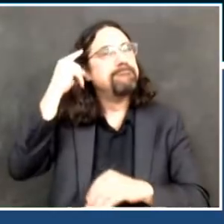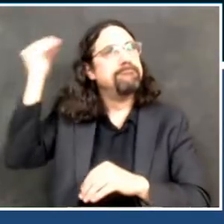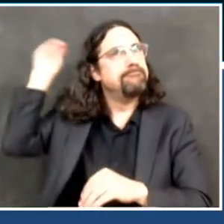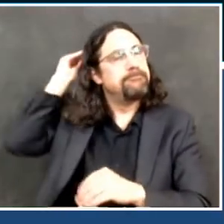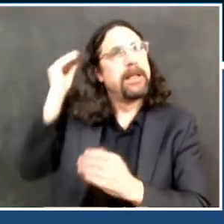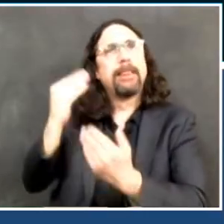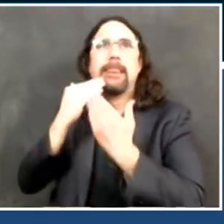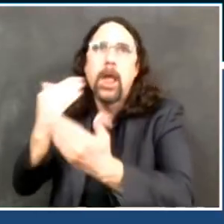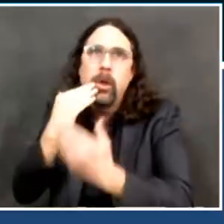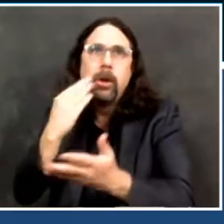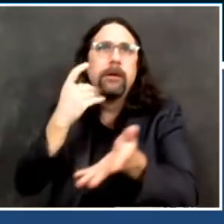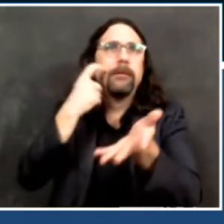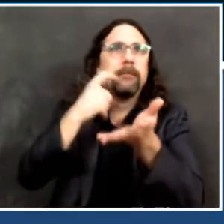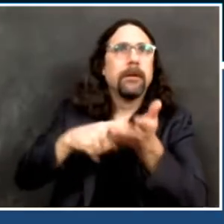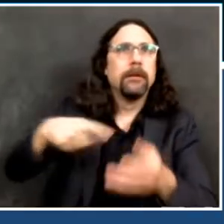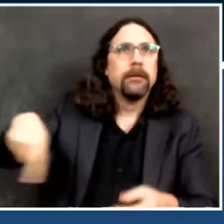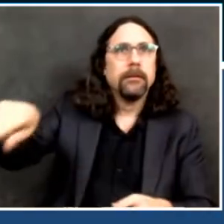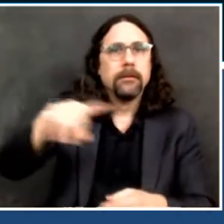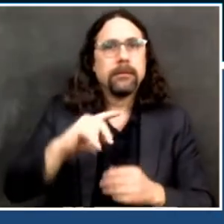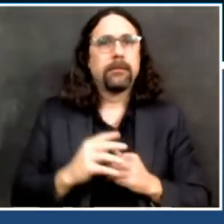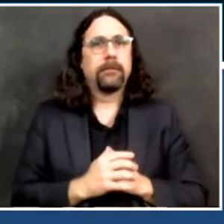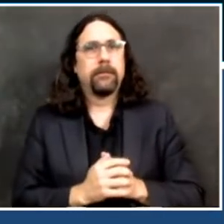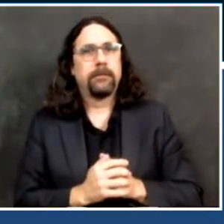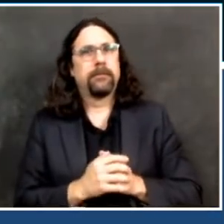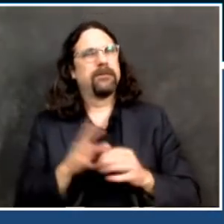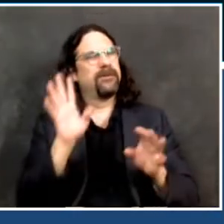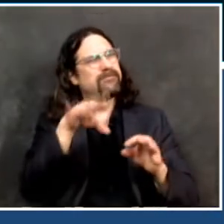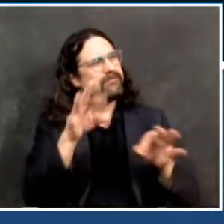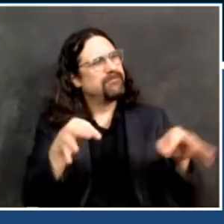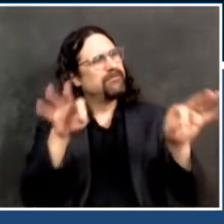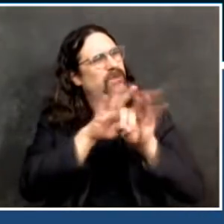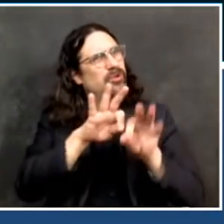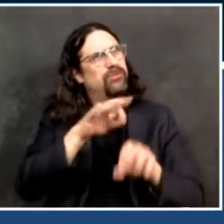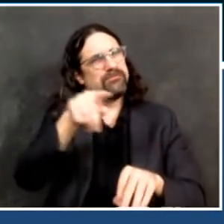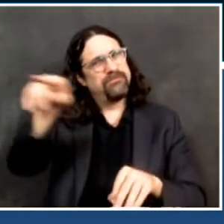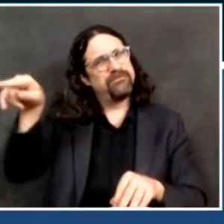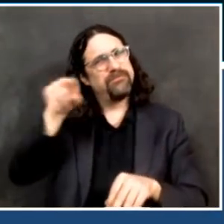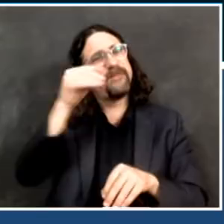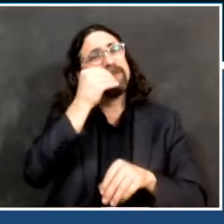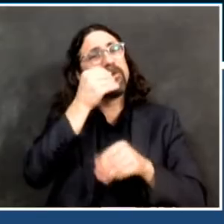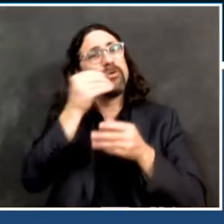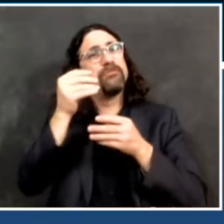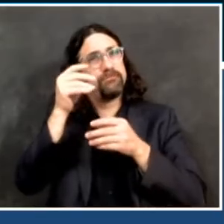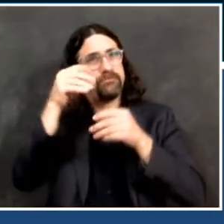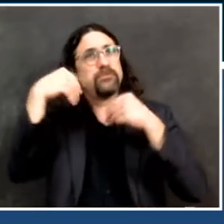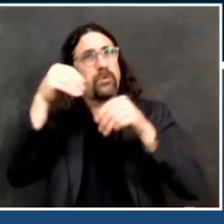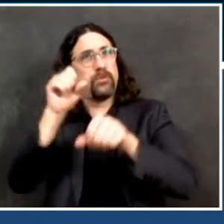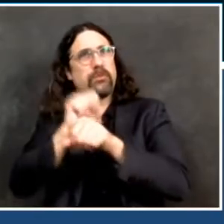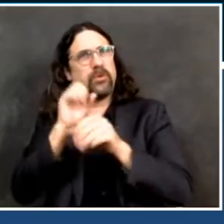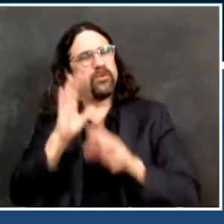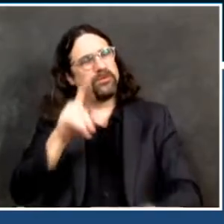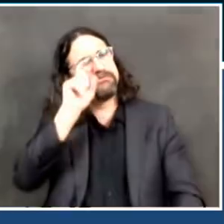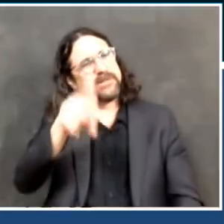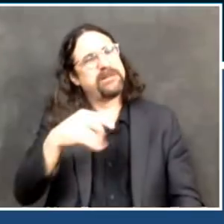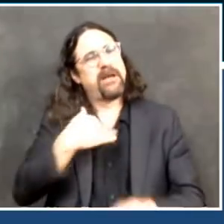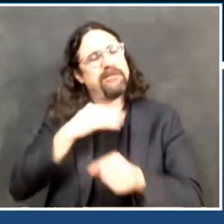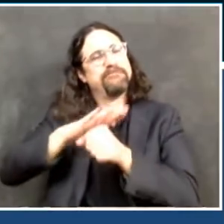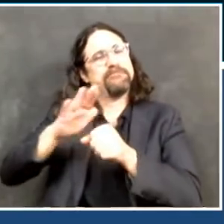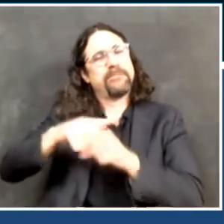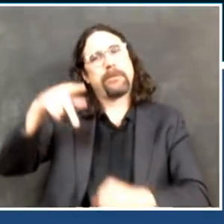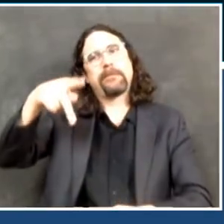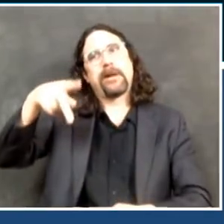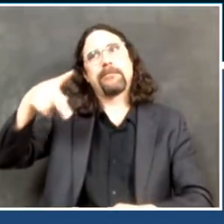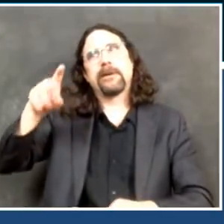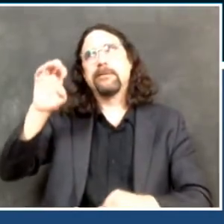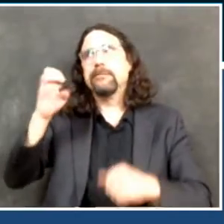kinds are needed for different situations. We're working to make sure those supplies continue to get to those supermarket workers and grocery workers so they